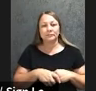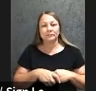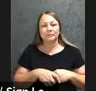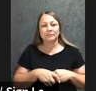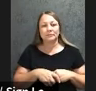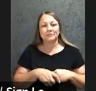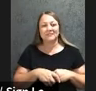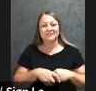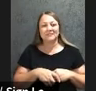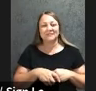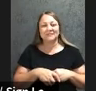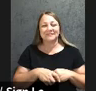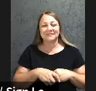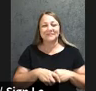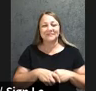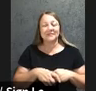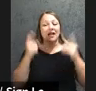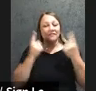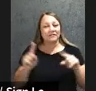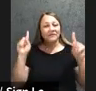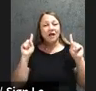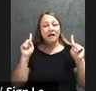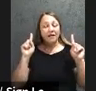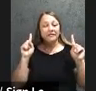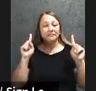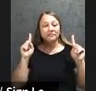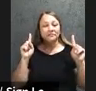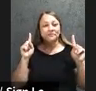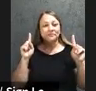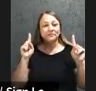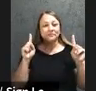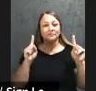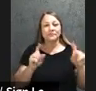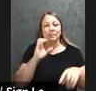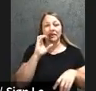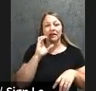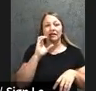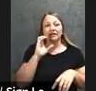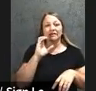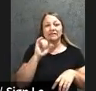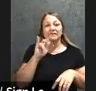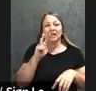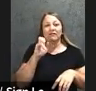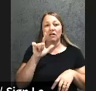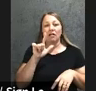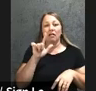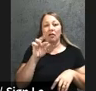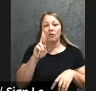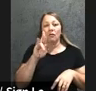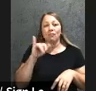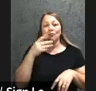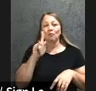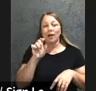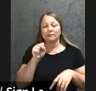Whoops. And finally, the Civil Rights Division of the Department of Justice